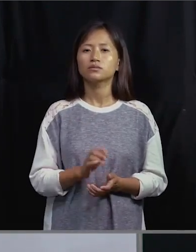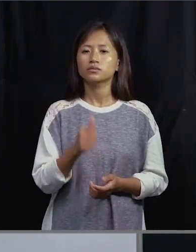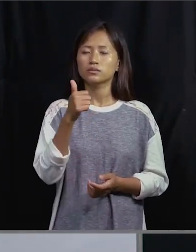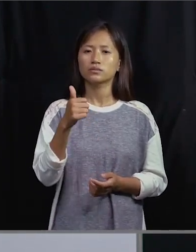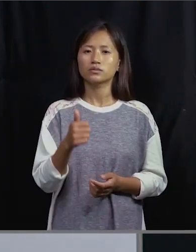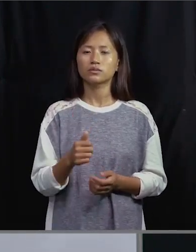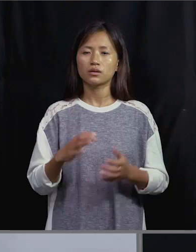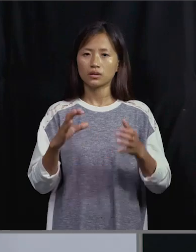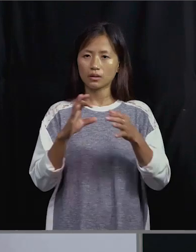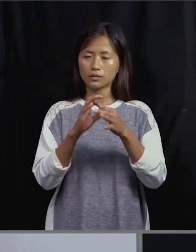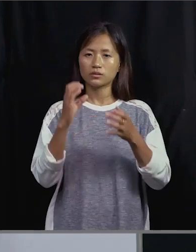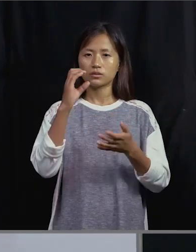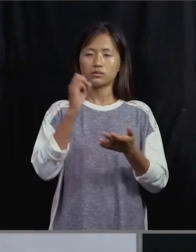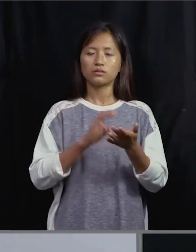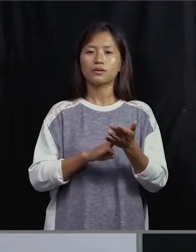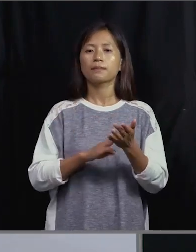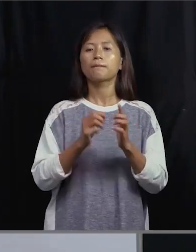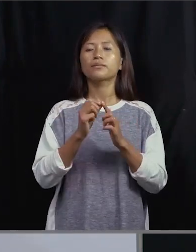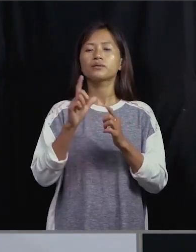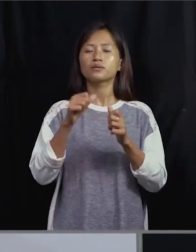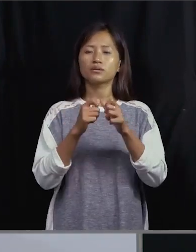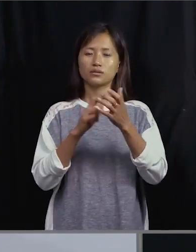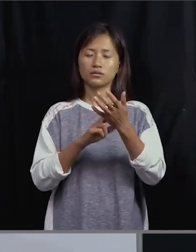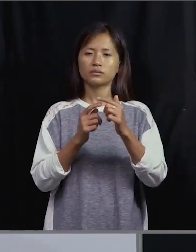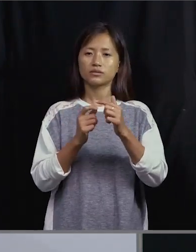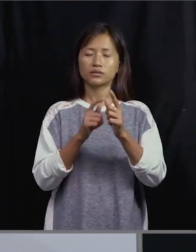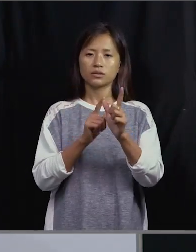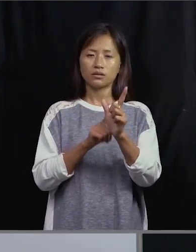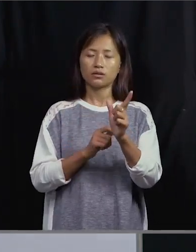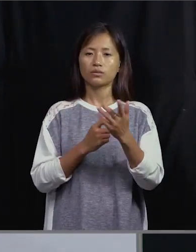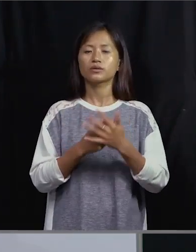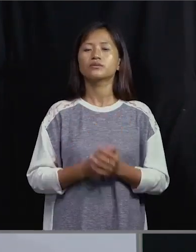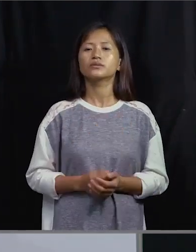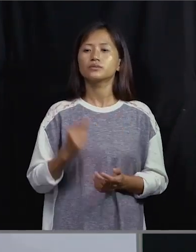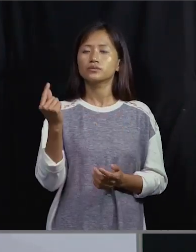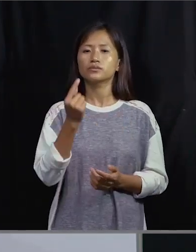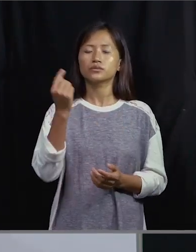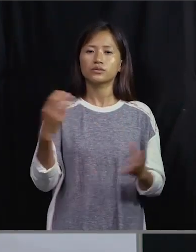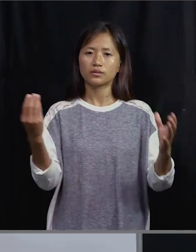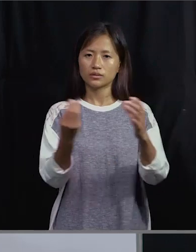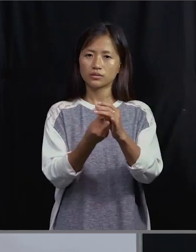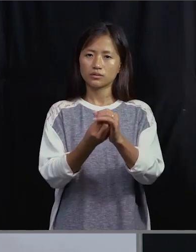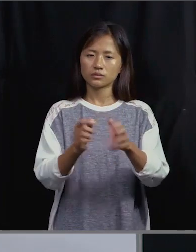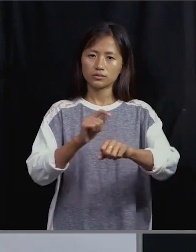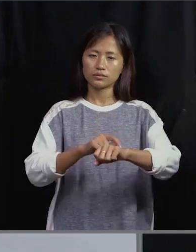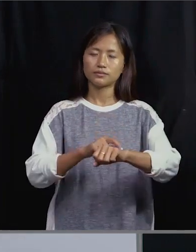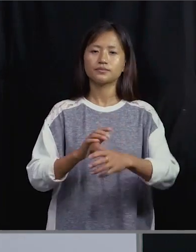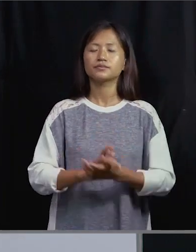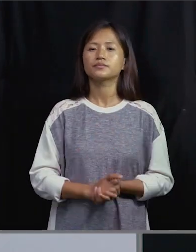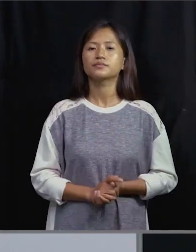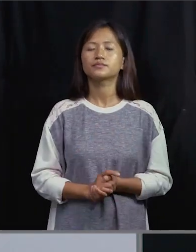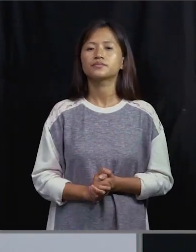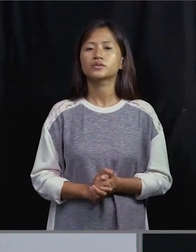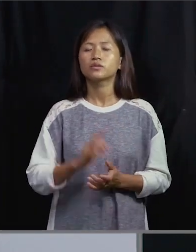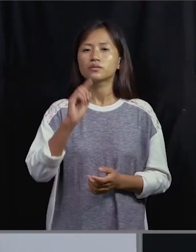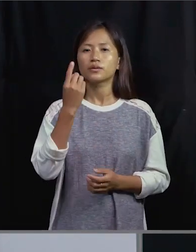are complementary goods. They are required jointly. They are used together at a time. And therefore, when price